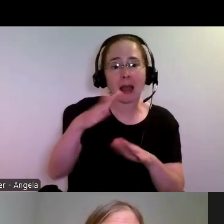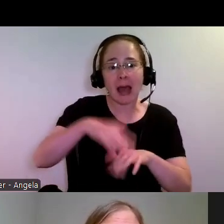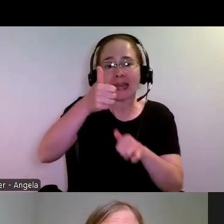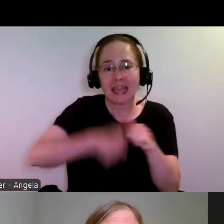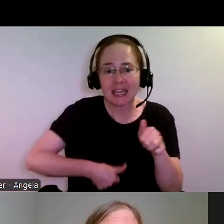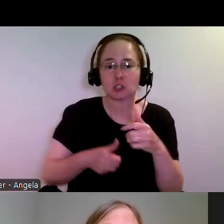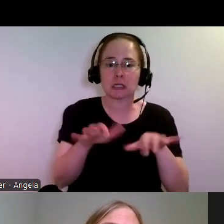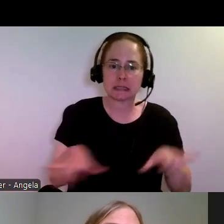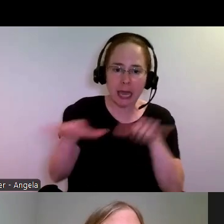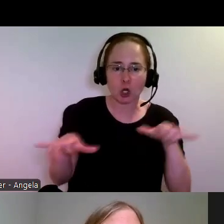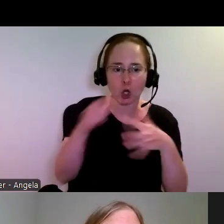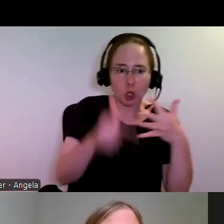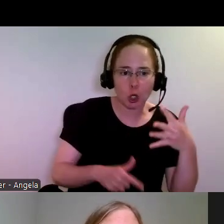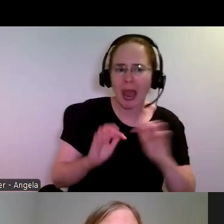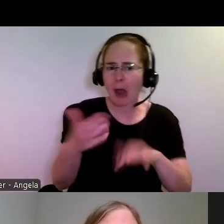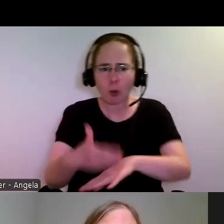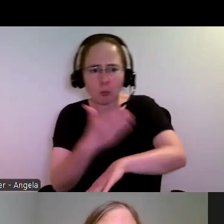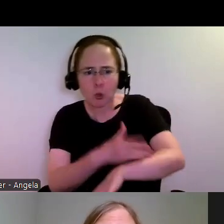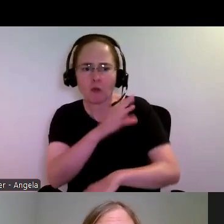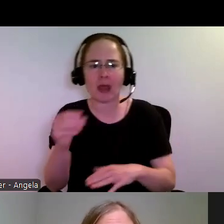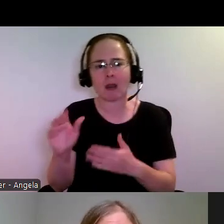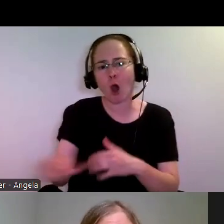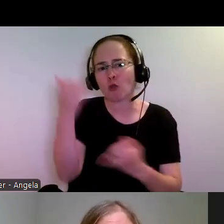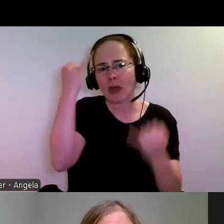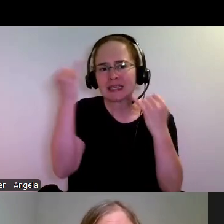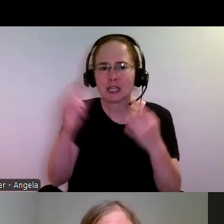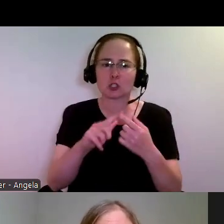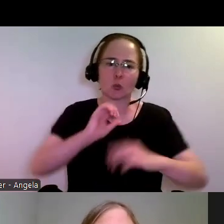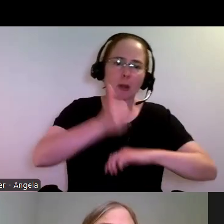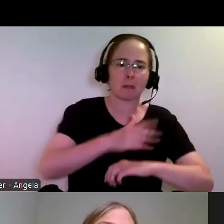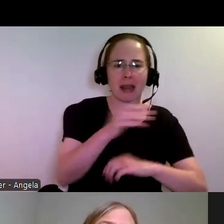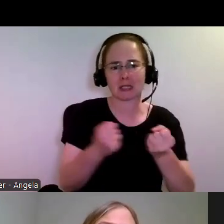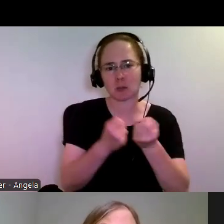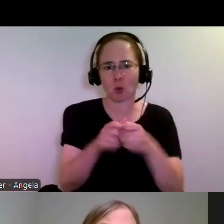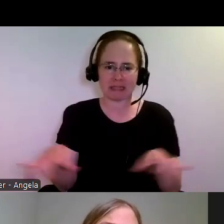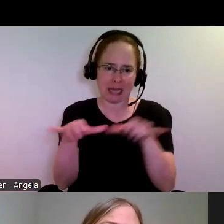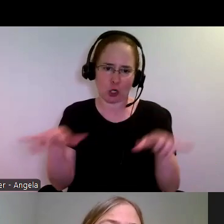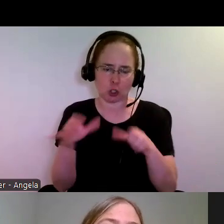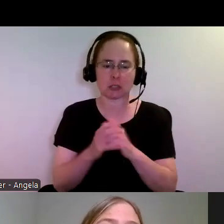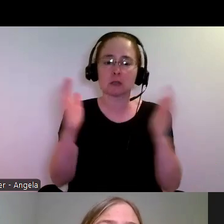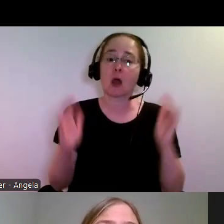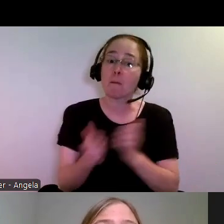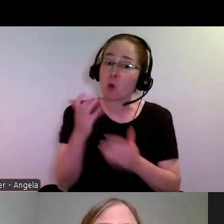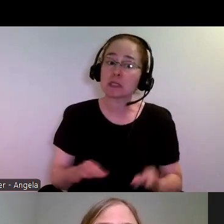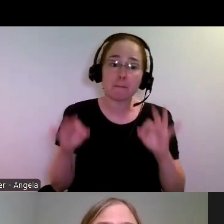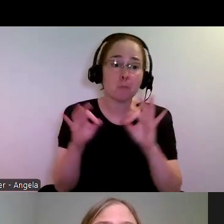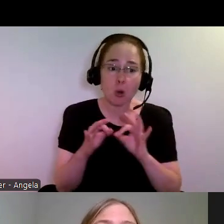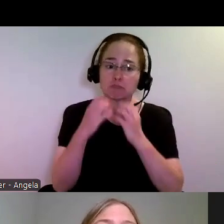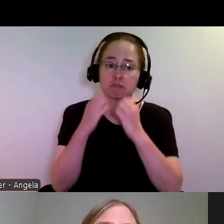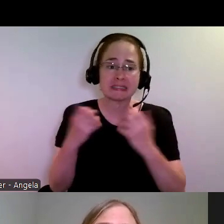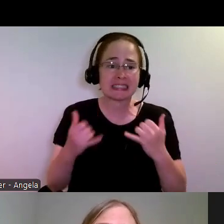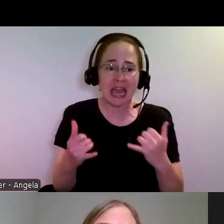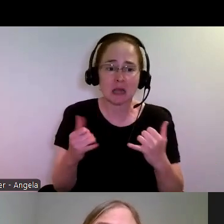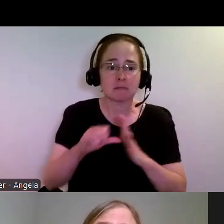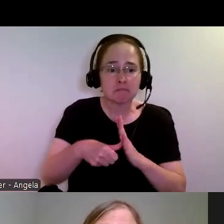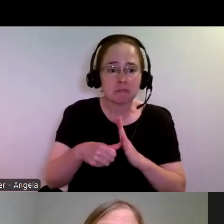for improvement, and shared other ideas related to implementing and supporting the standards. But most importantly, and most substantively today, we're